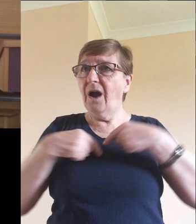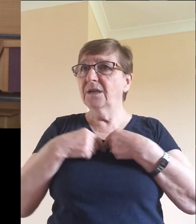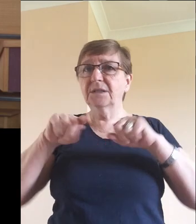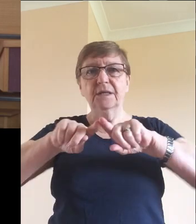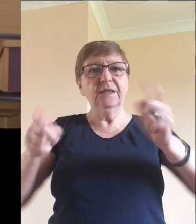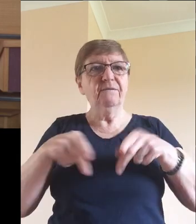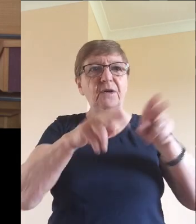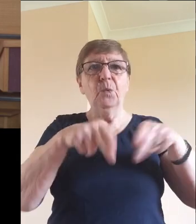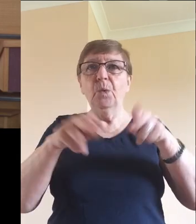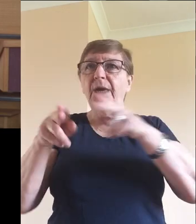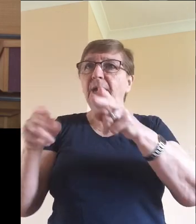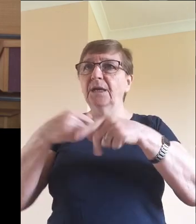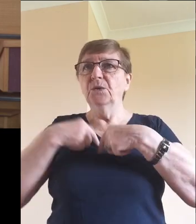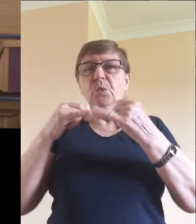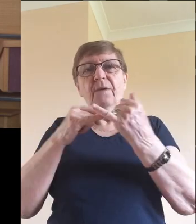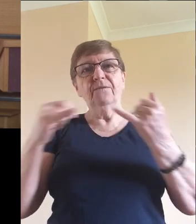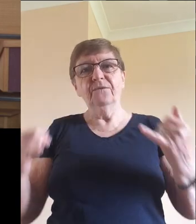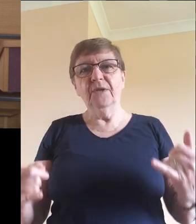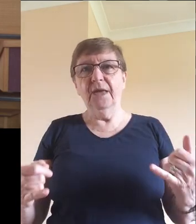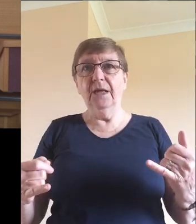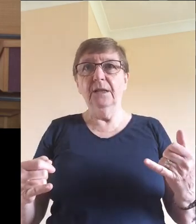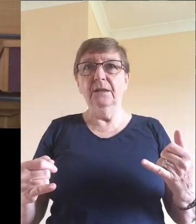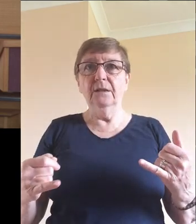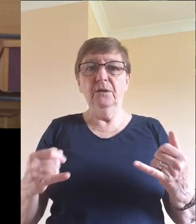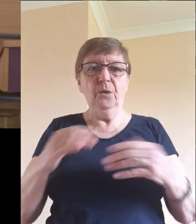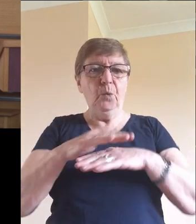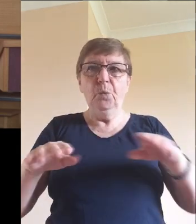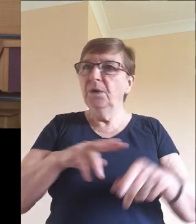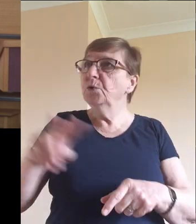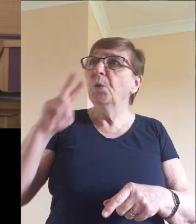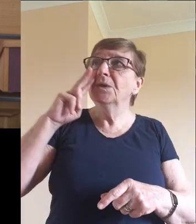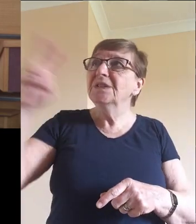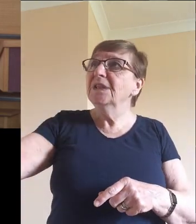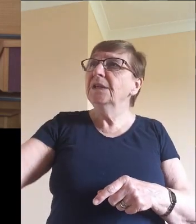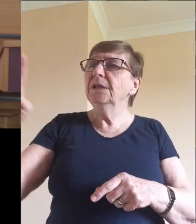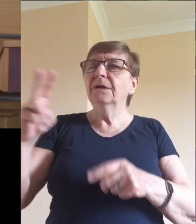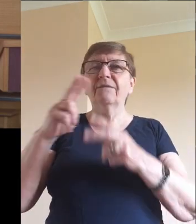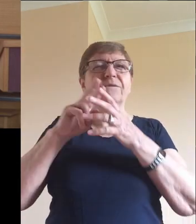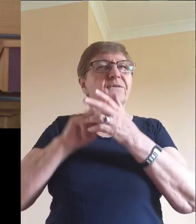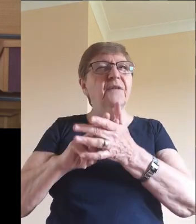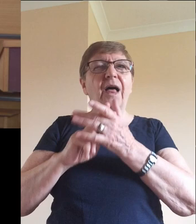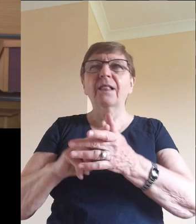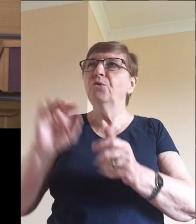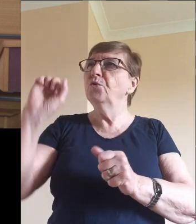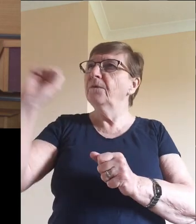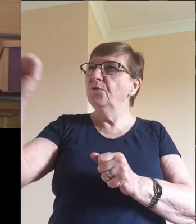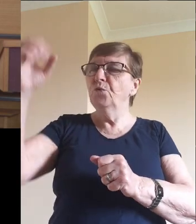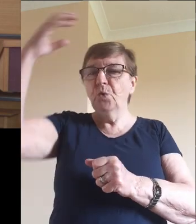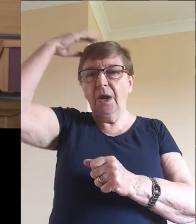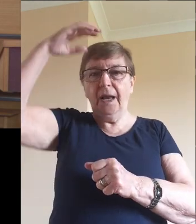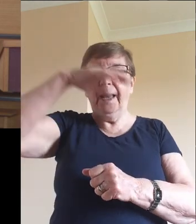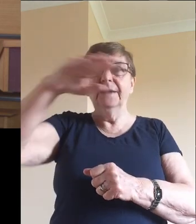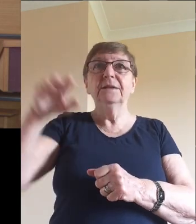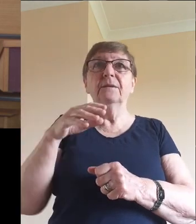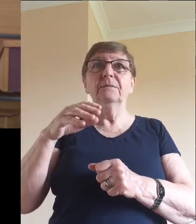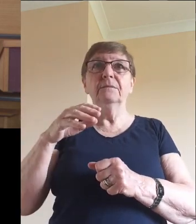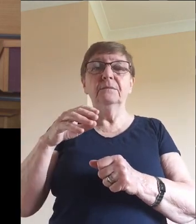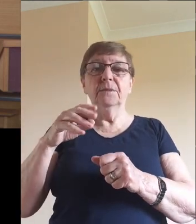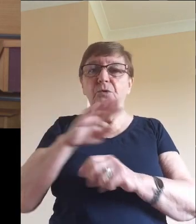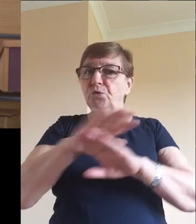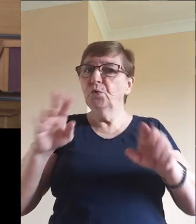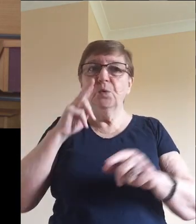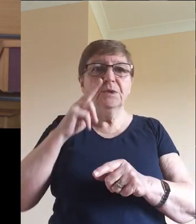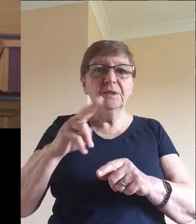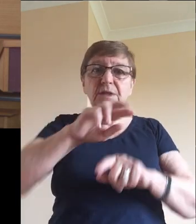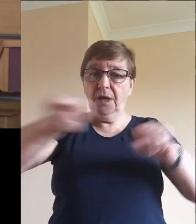you. Forgive us when we don't see the values of your kingdom, don't see our world, our lives through the values